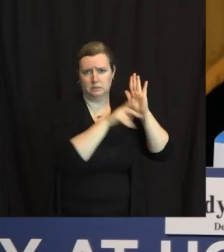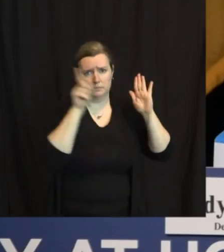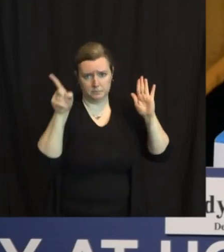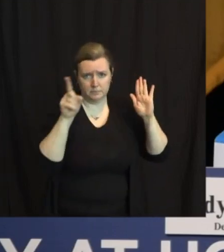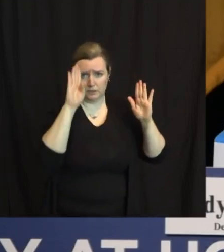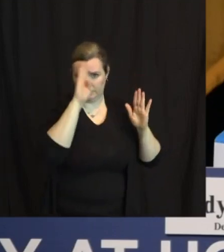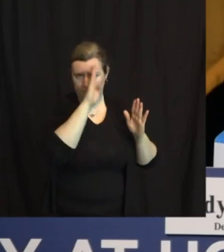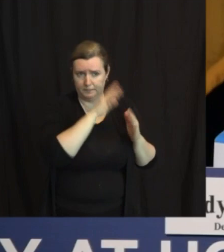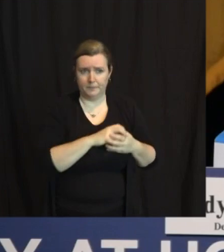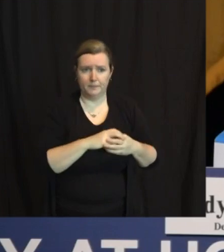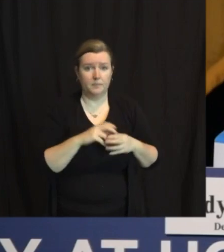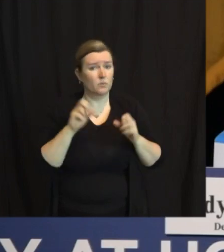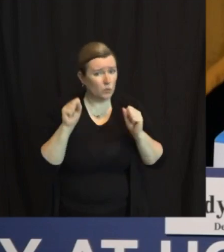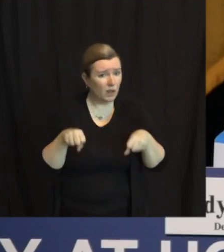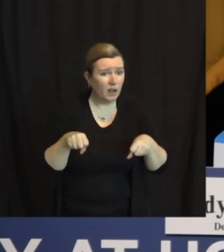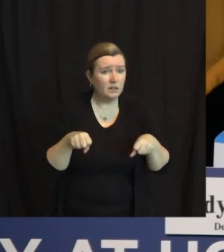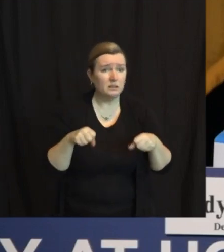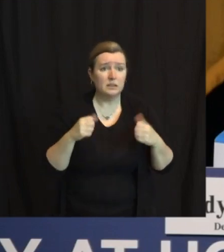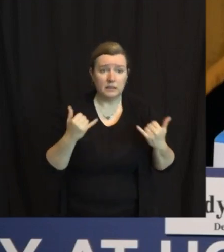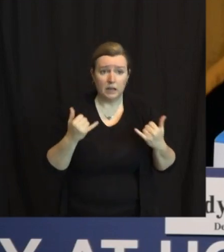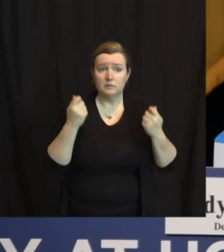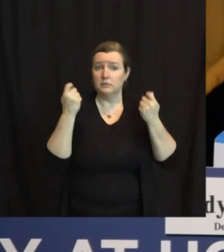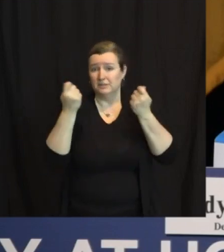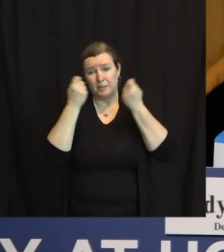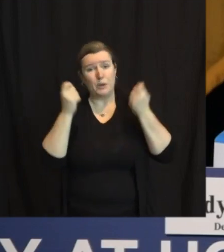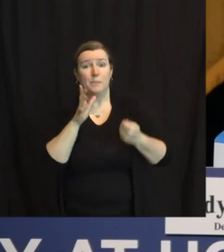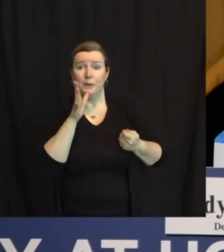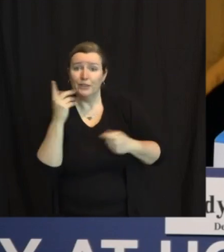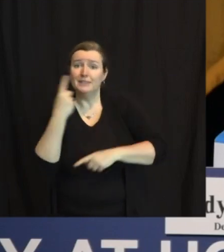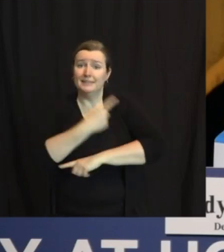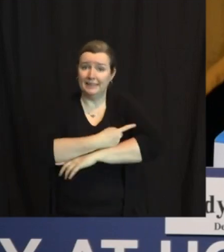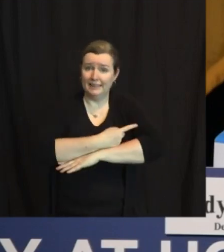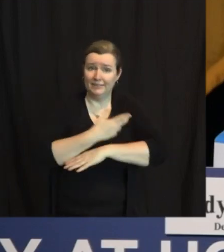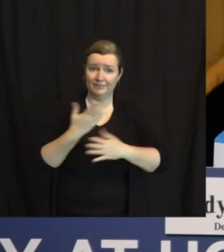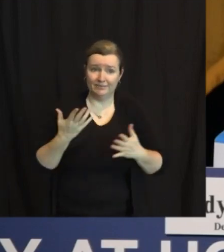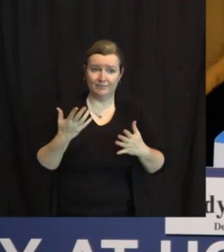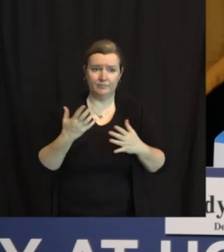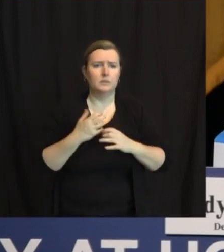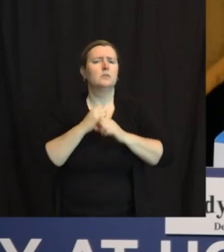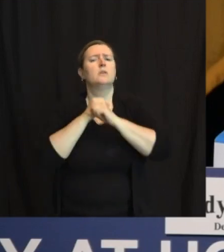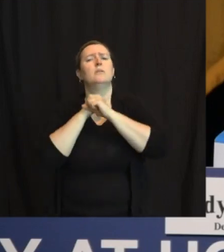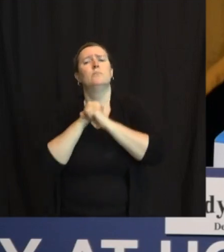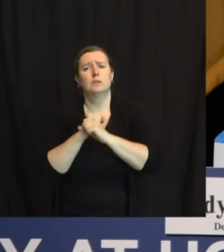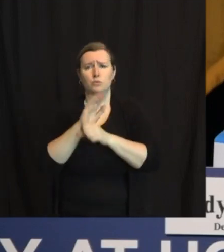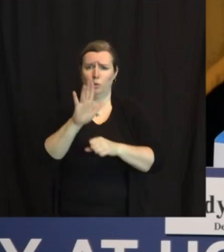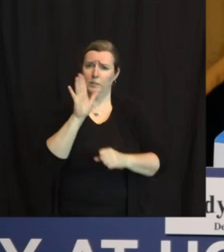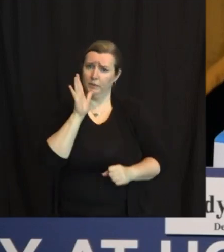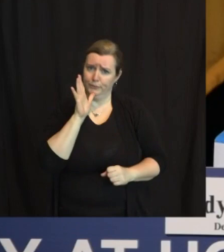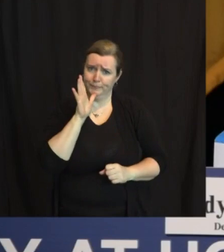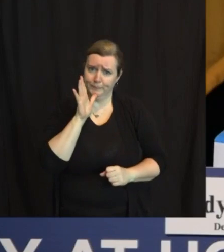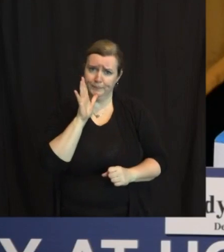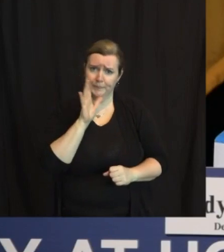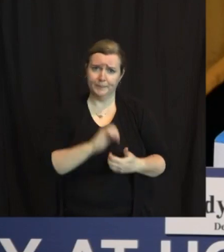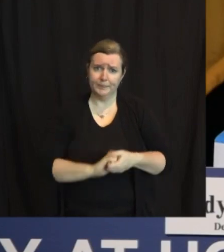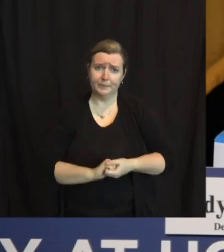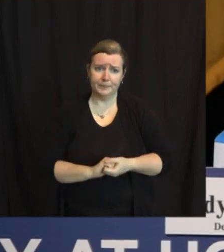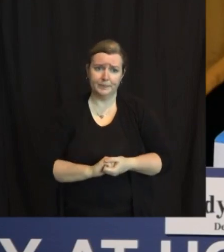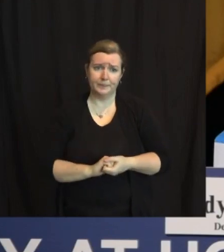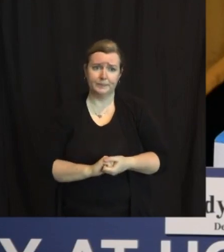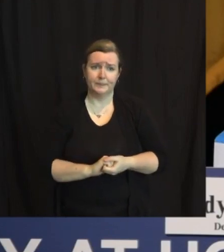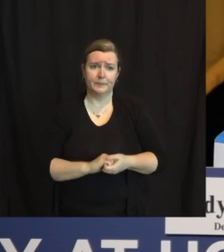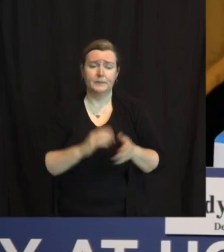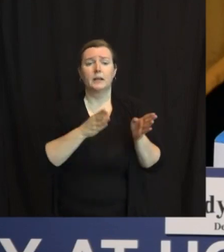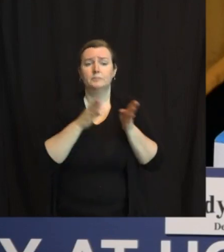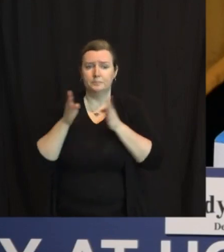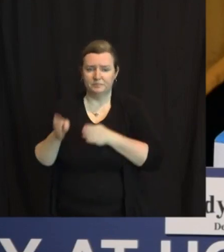distance to protect your health and certainly hers. We have talked a lot about long-term care, particularly their need